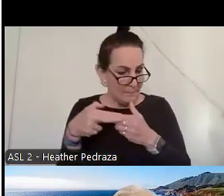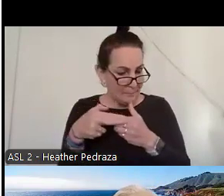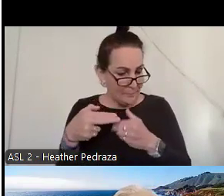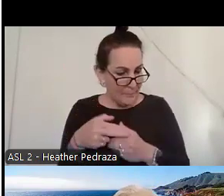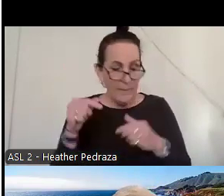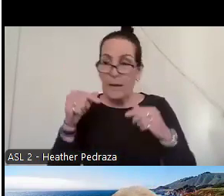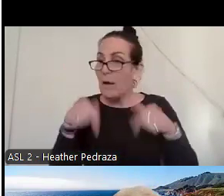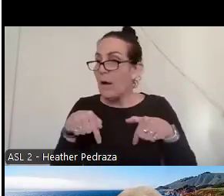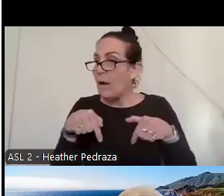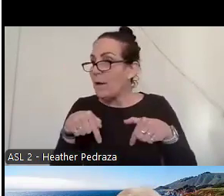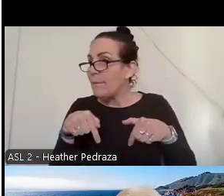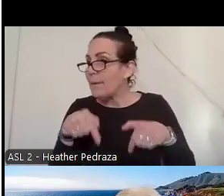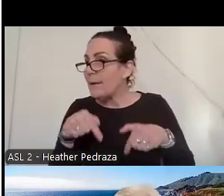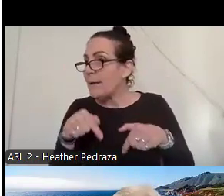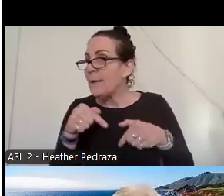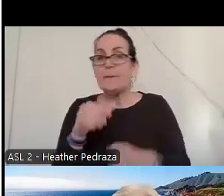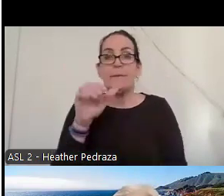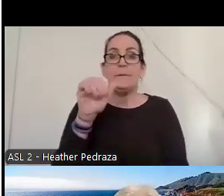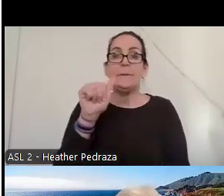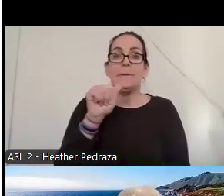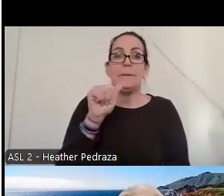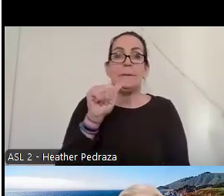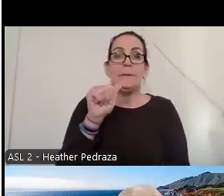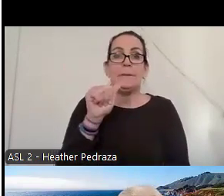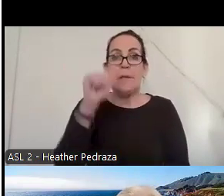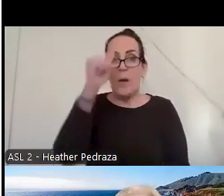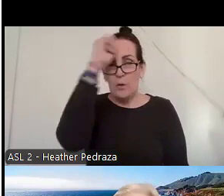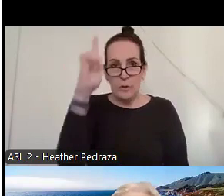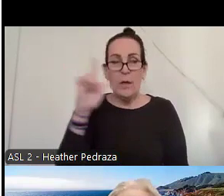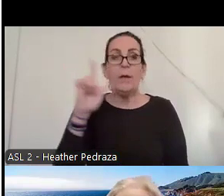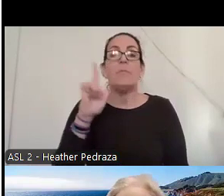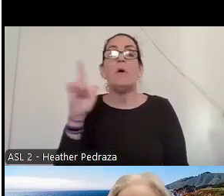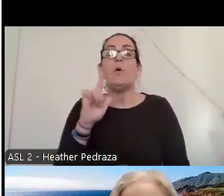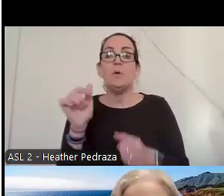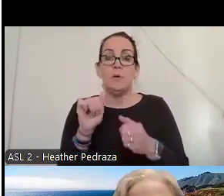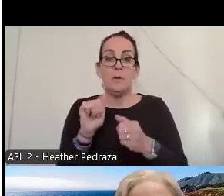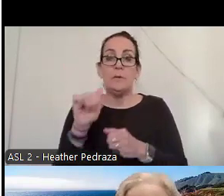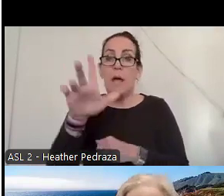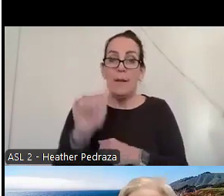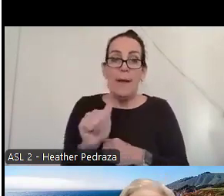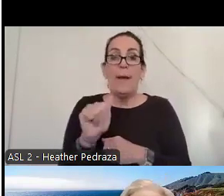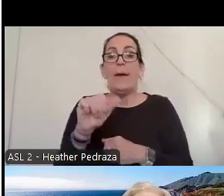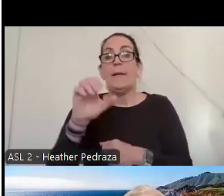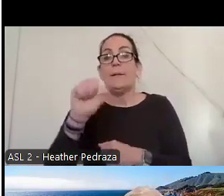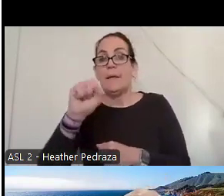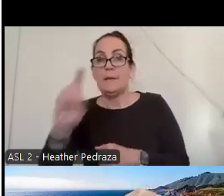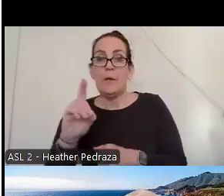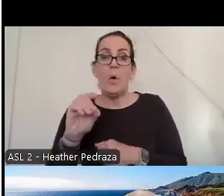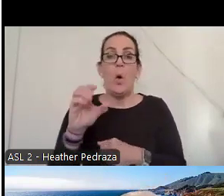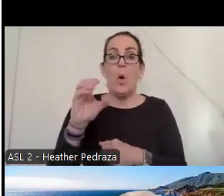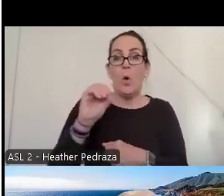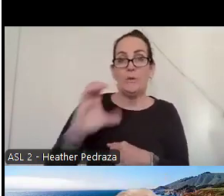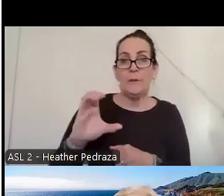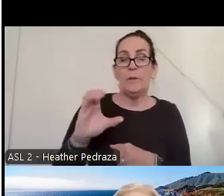So Alzheimer's Los Angeles, Alzheimer's Orange County, Alzheimer's San Diego. I wanted to share with you all a proposal that we